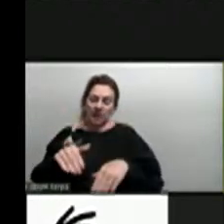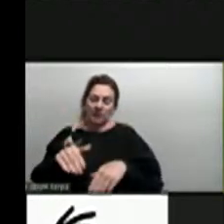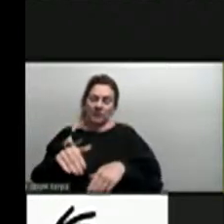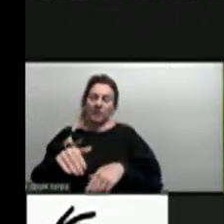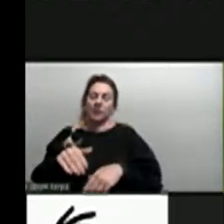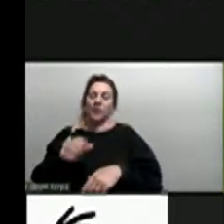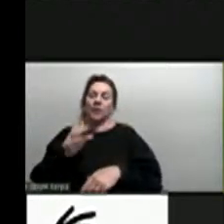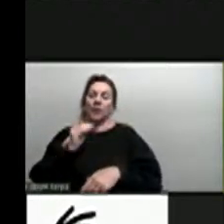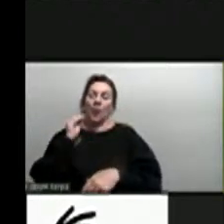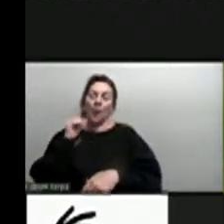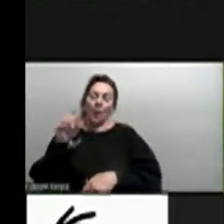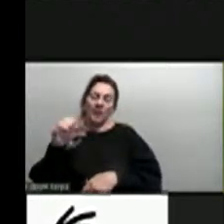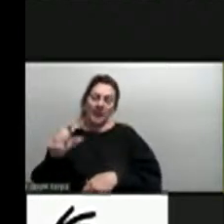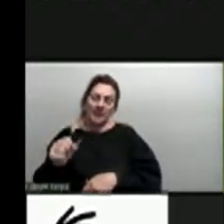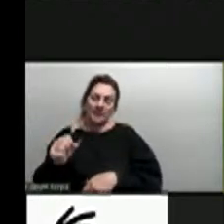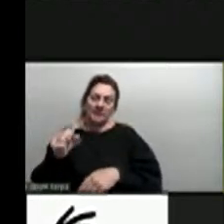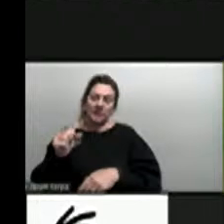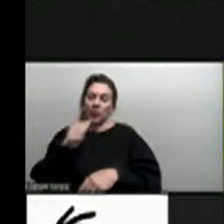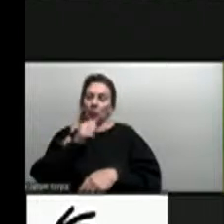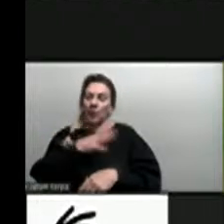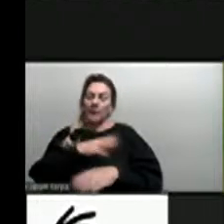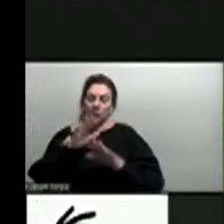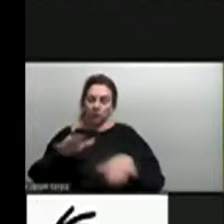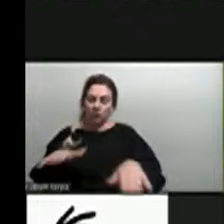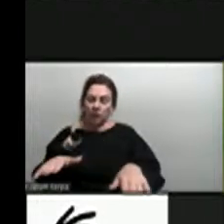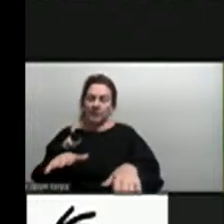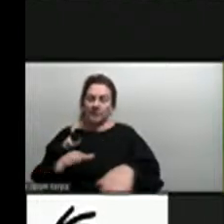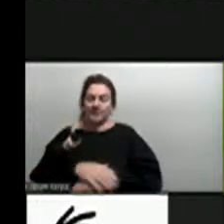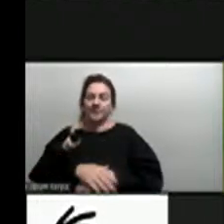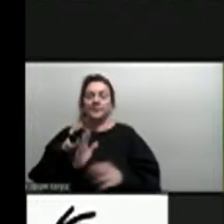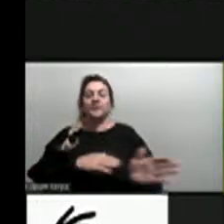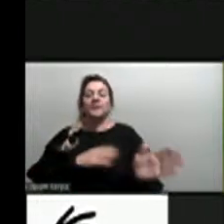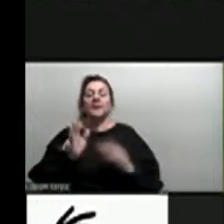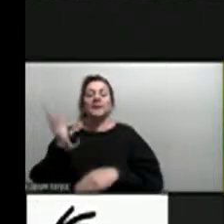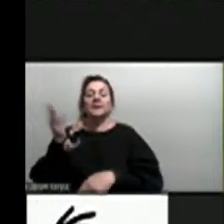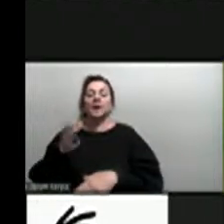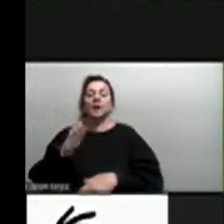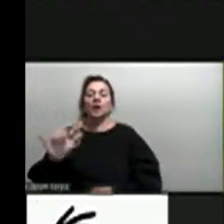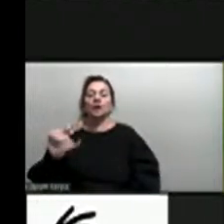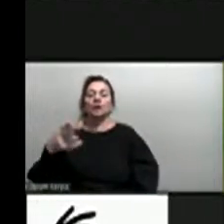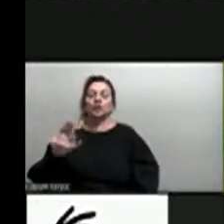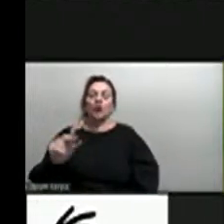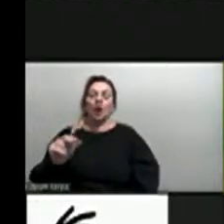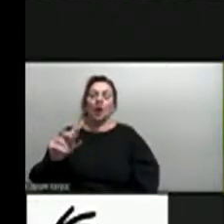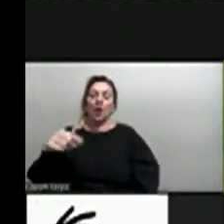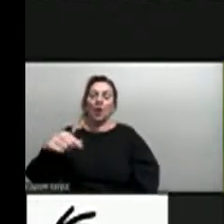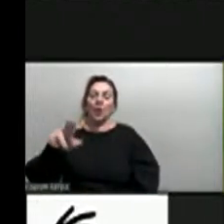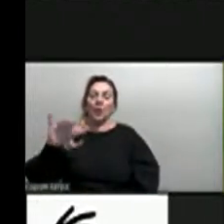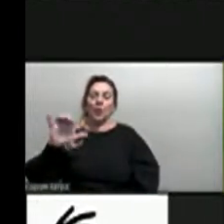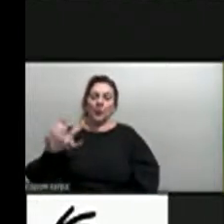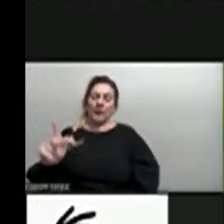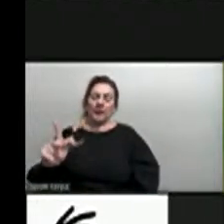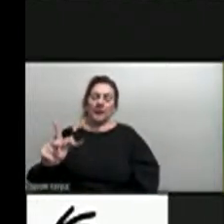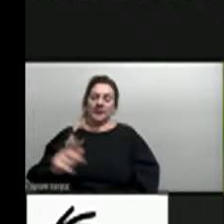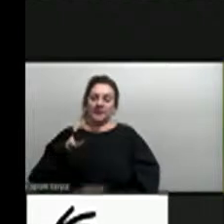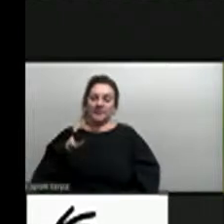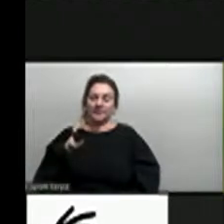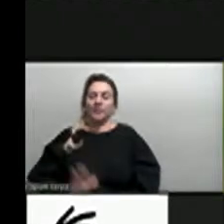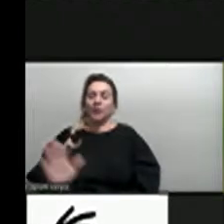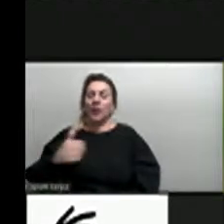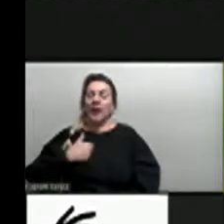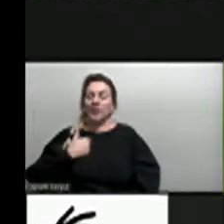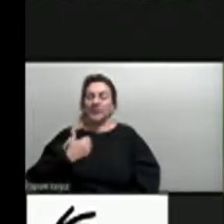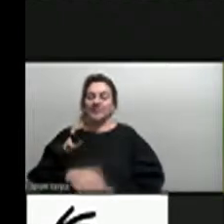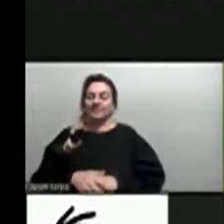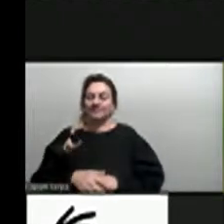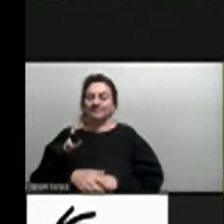programs has been noted. The next speaker I have is John Quick. John Quick, please unmute your mic, state your name